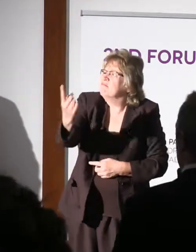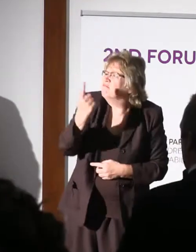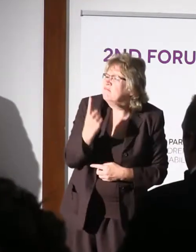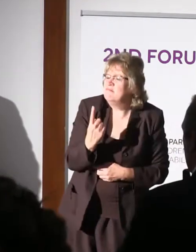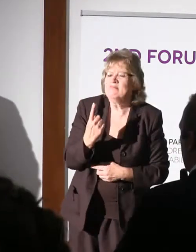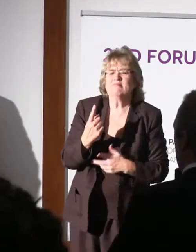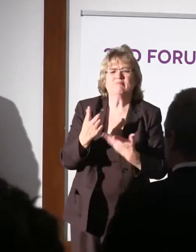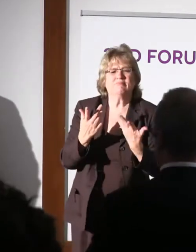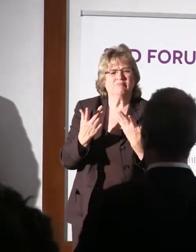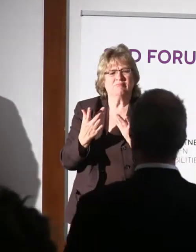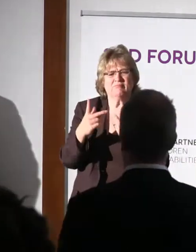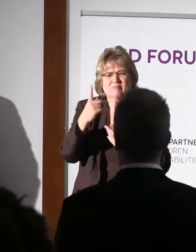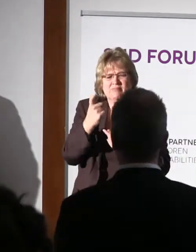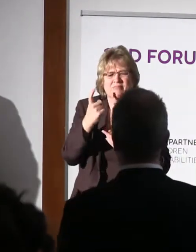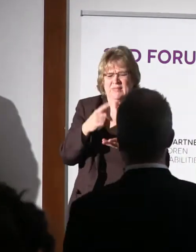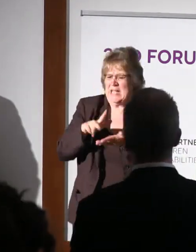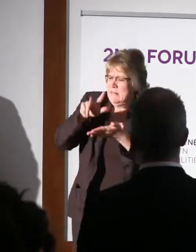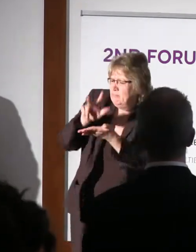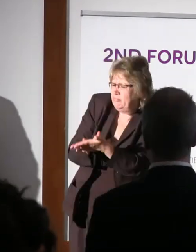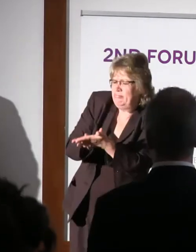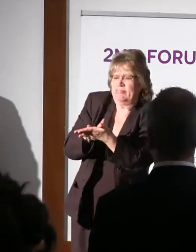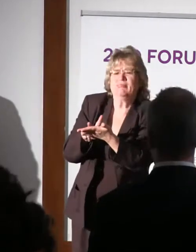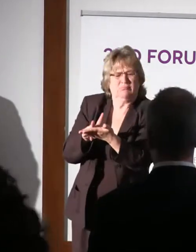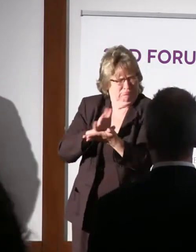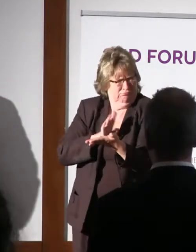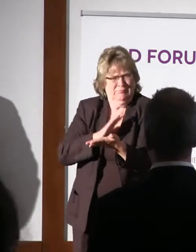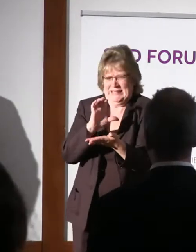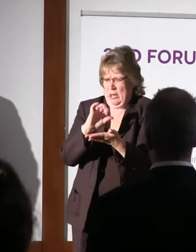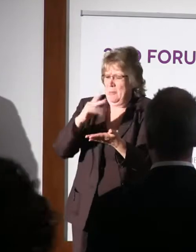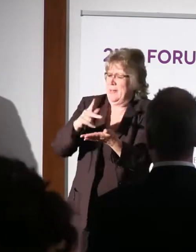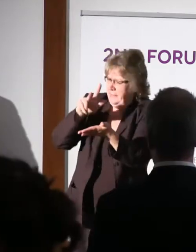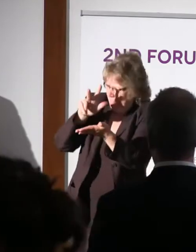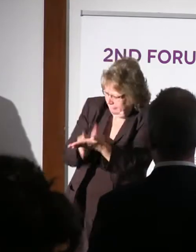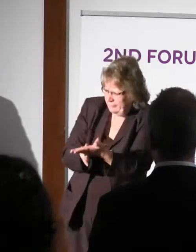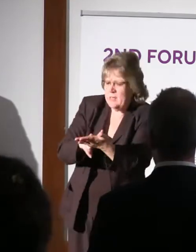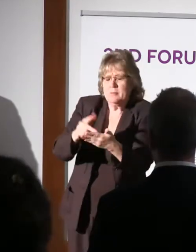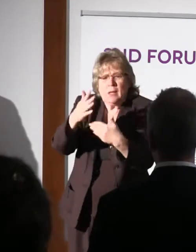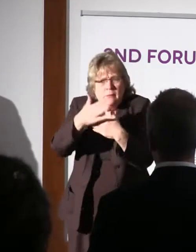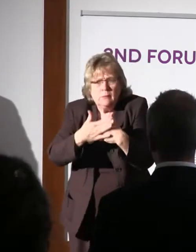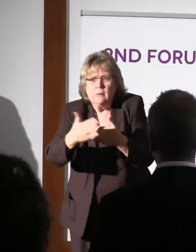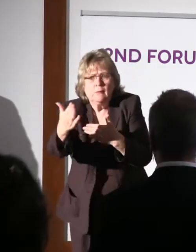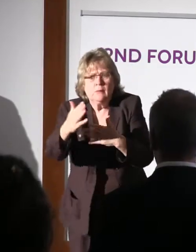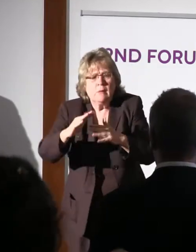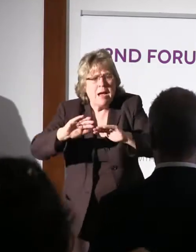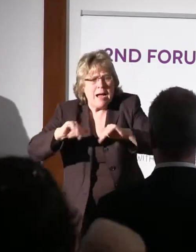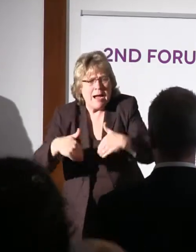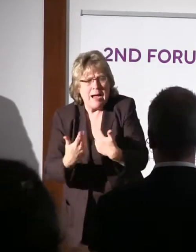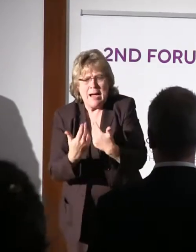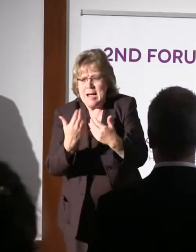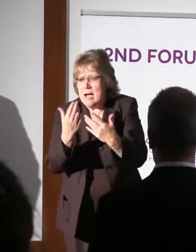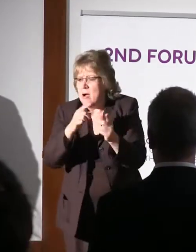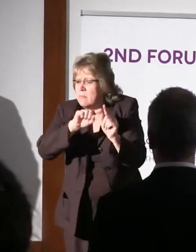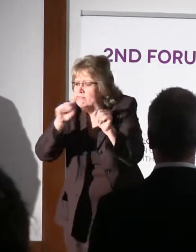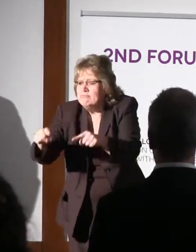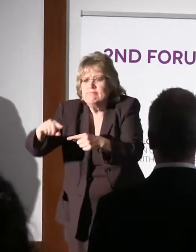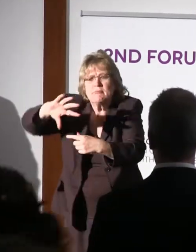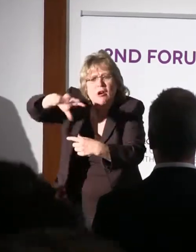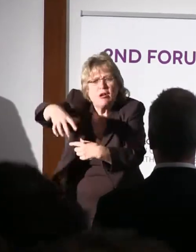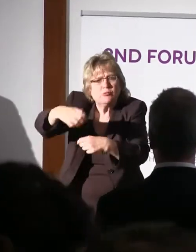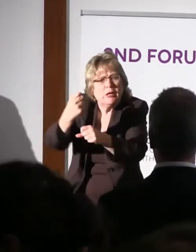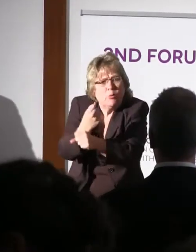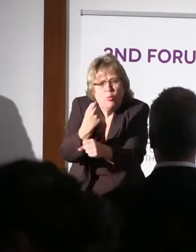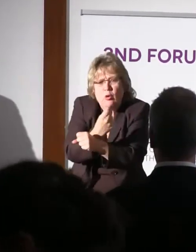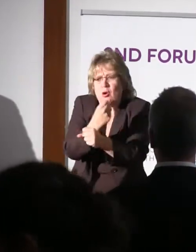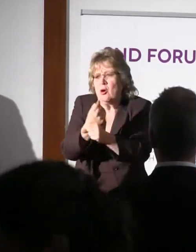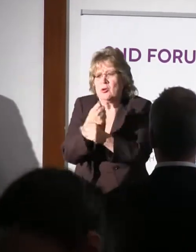the convention come to reality, to make a difference for people with disabilities on the ground? And there are so